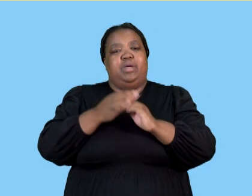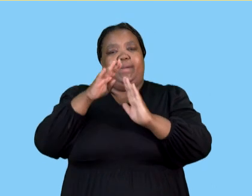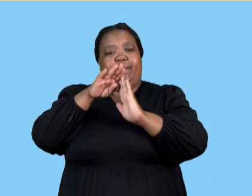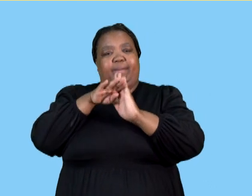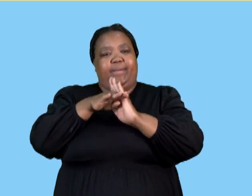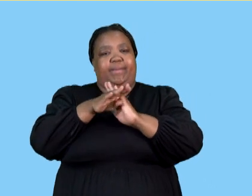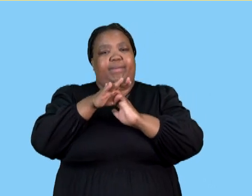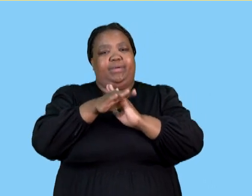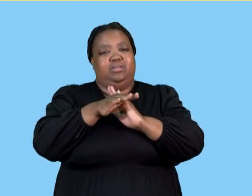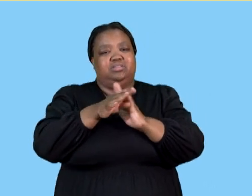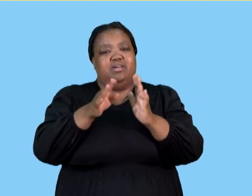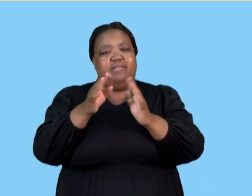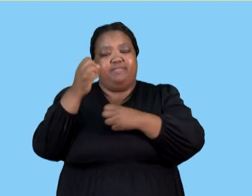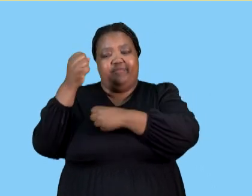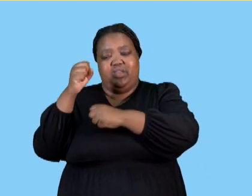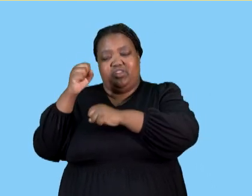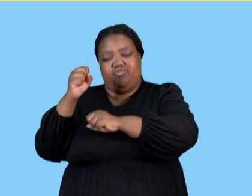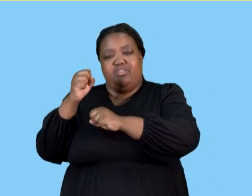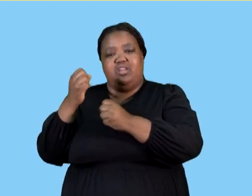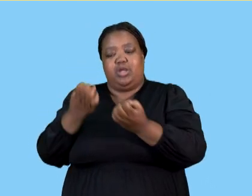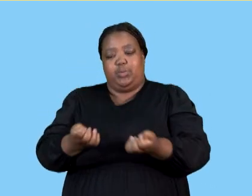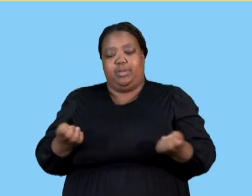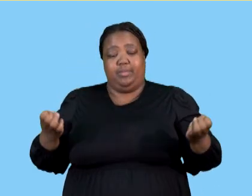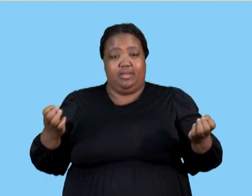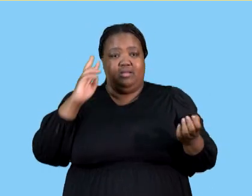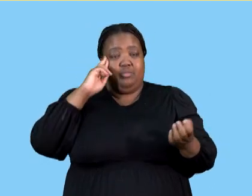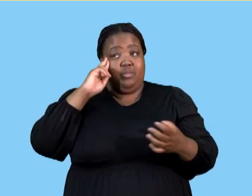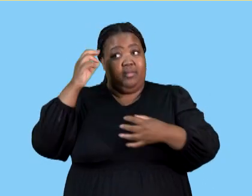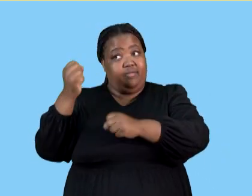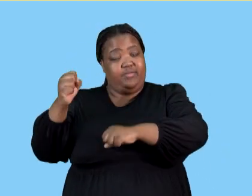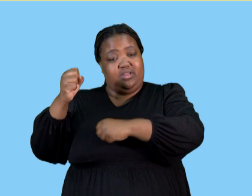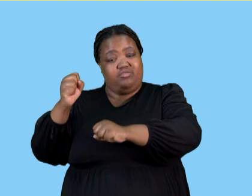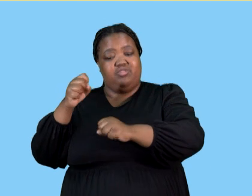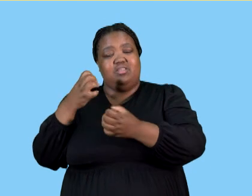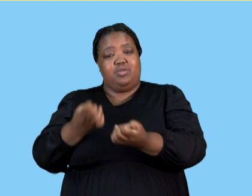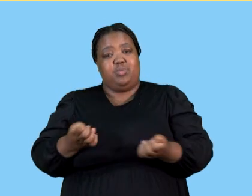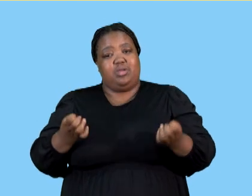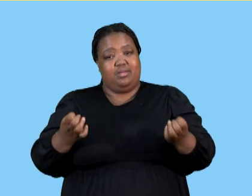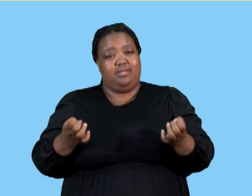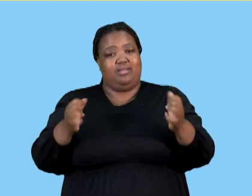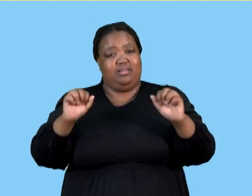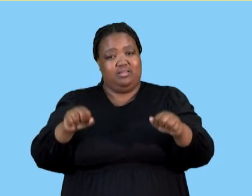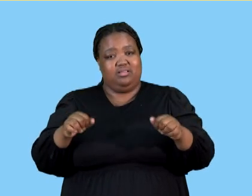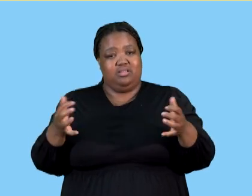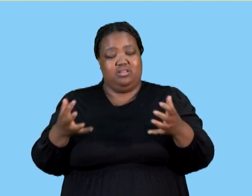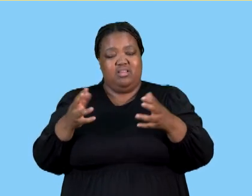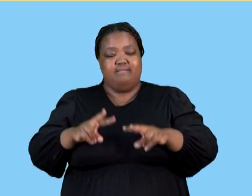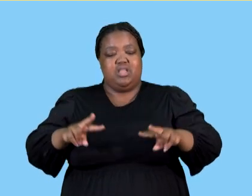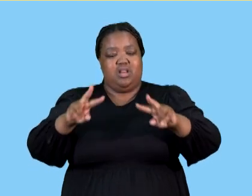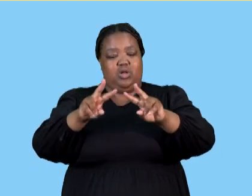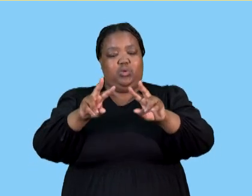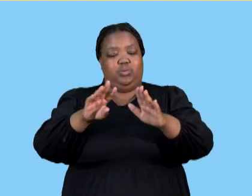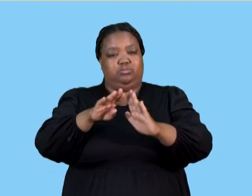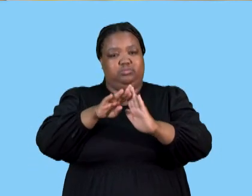Depreciation on factory equipment. Remember the equipment that we're using in the factory. As we're using it, the moment